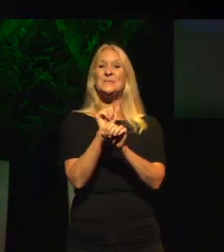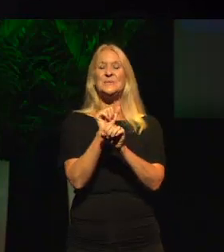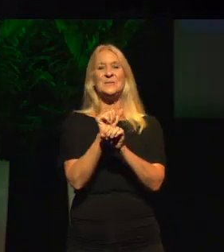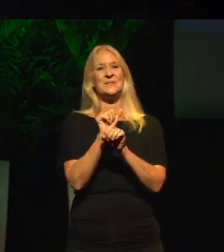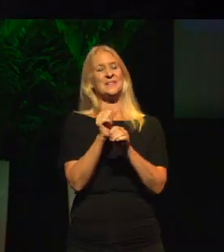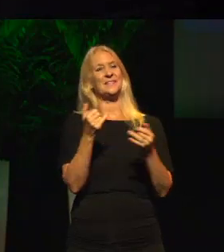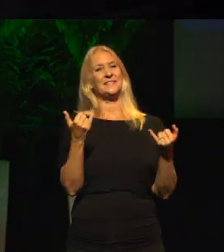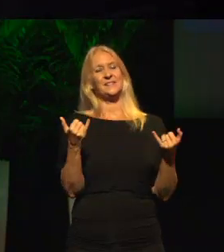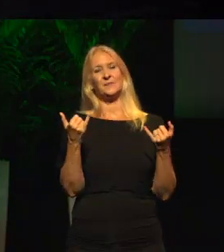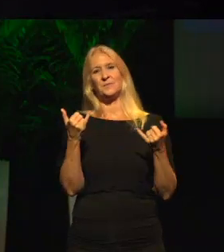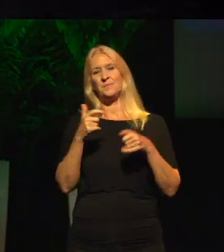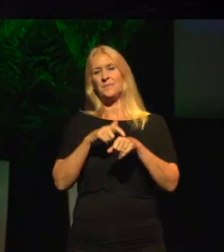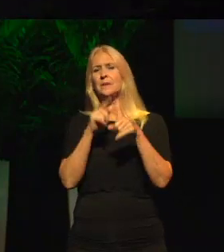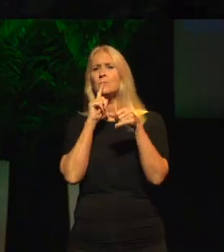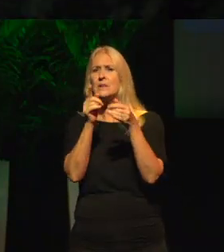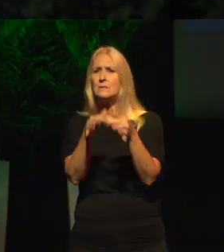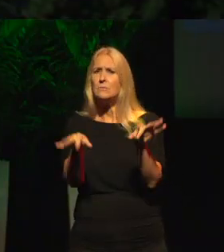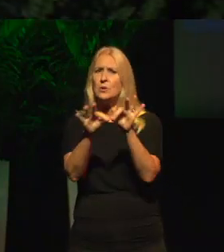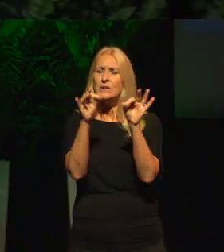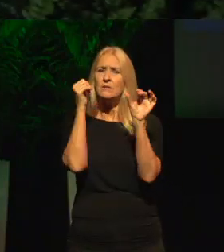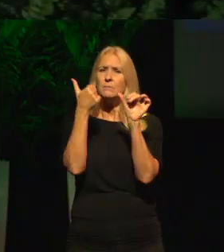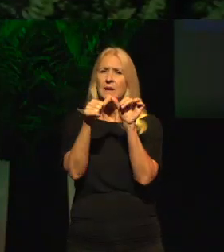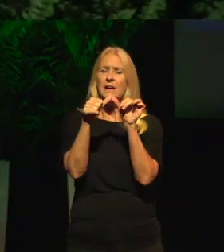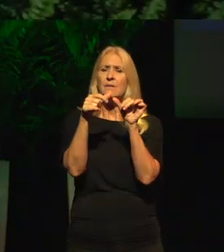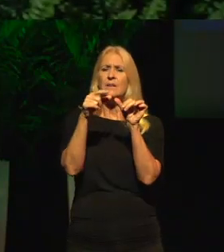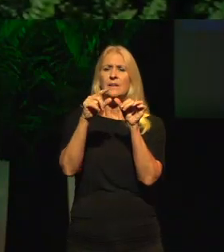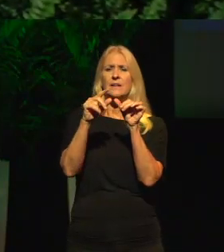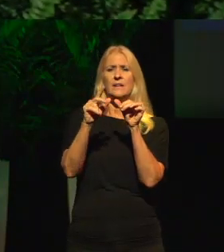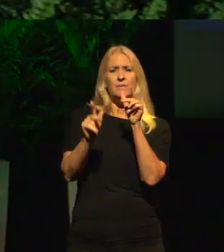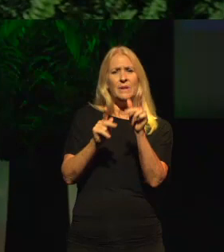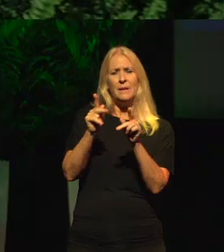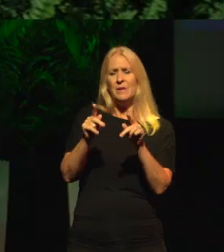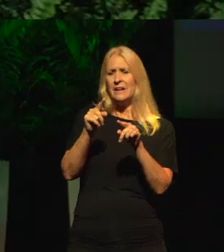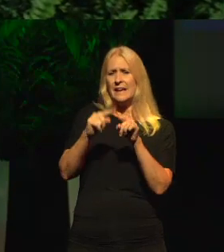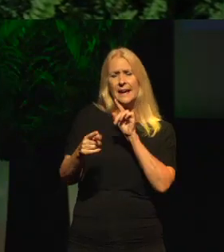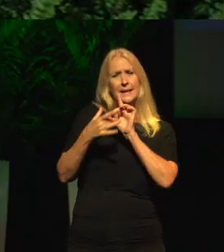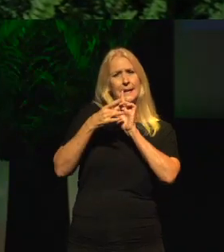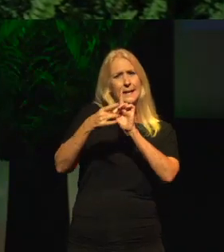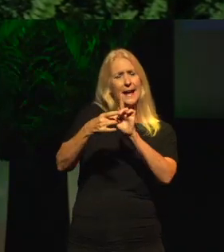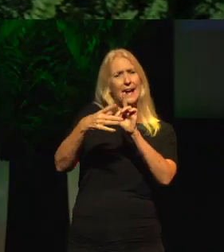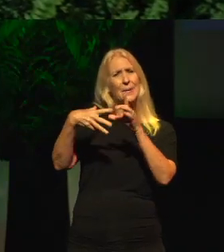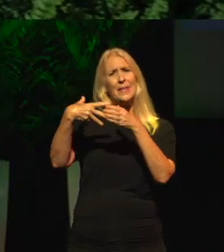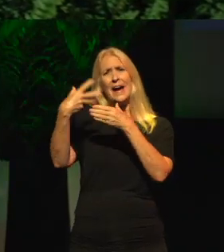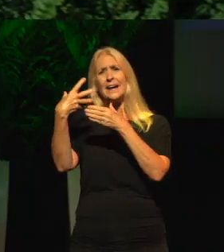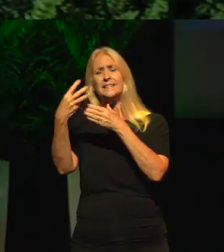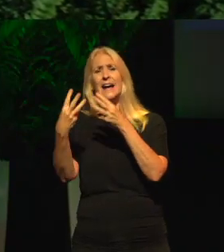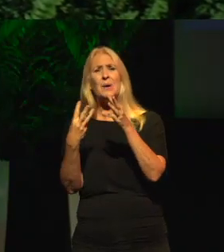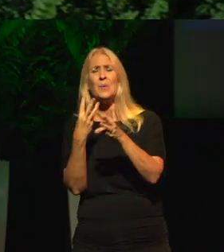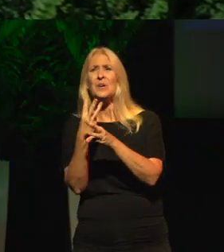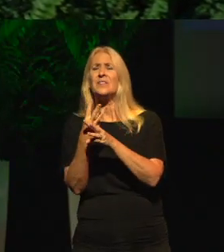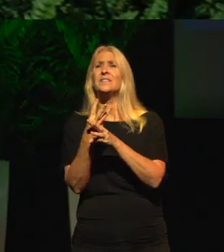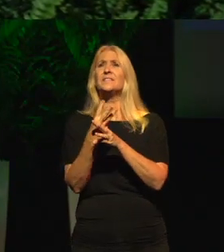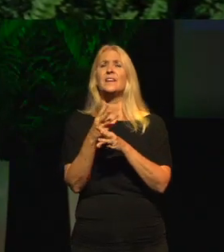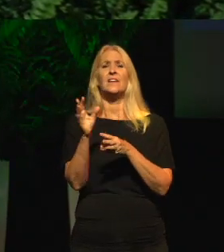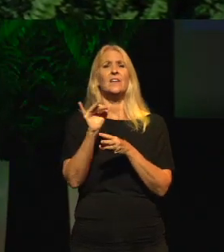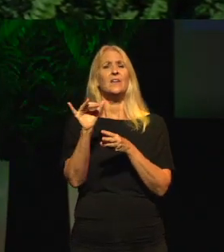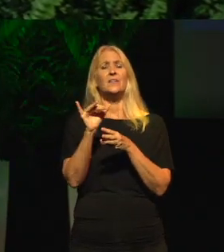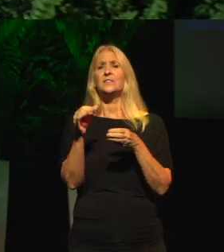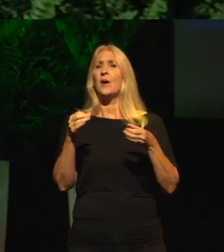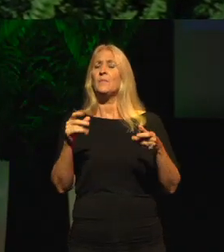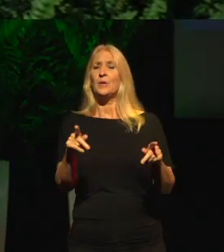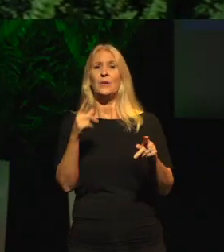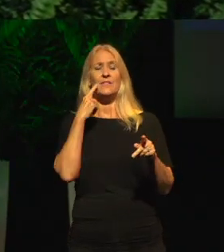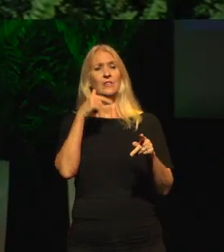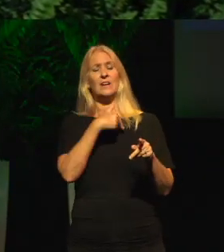like these, it's really important to remember those who aren't really able to connect with the outside world. And it's also an opportunity for us